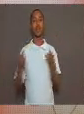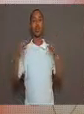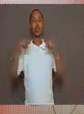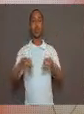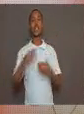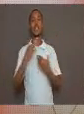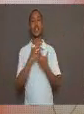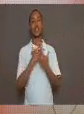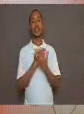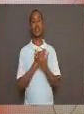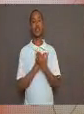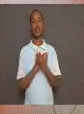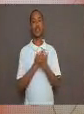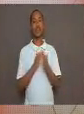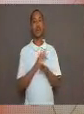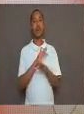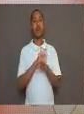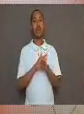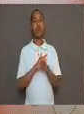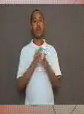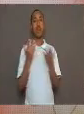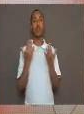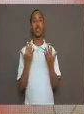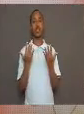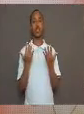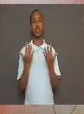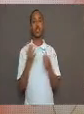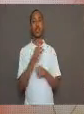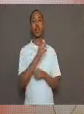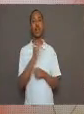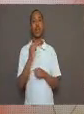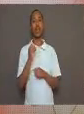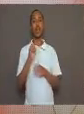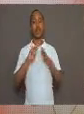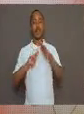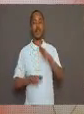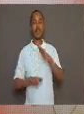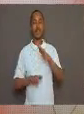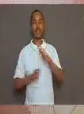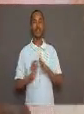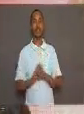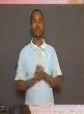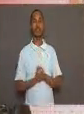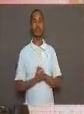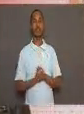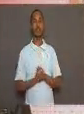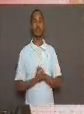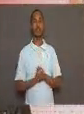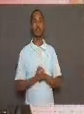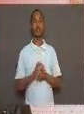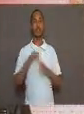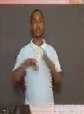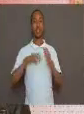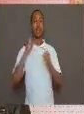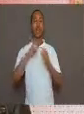Welcome to today's lesson on oxidation and reduction. In our